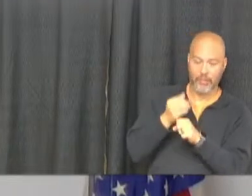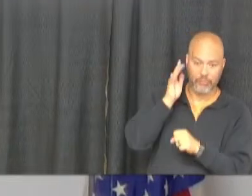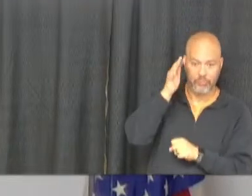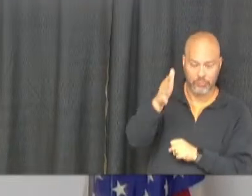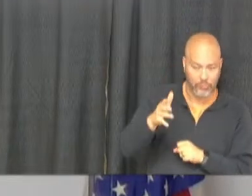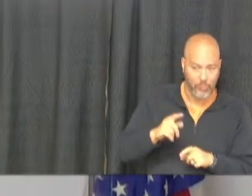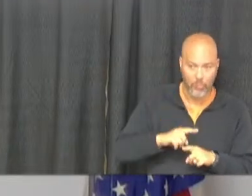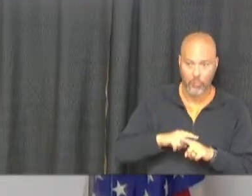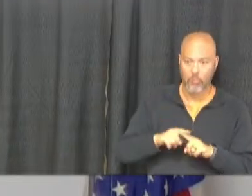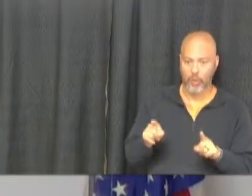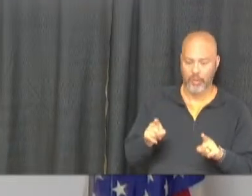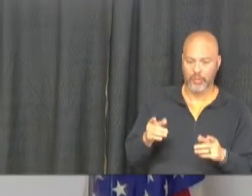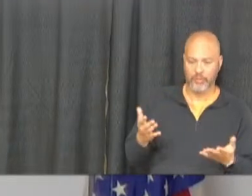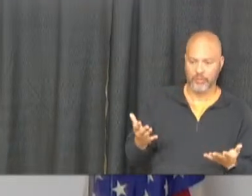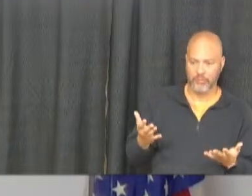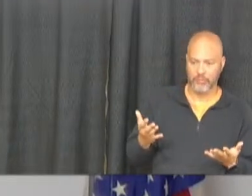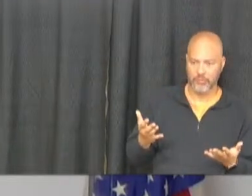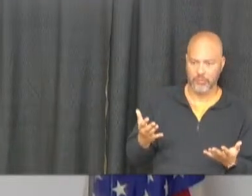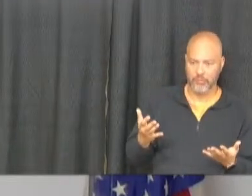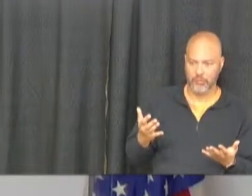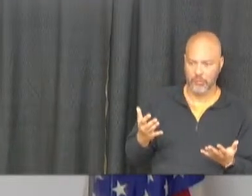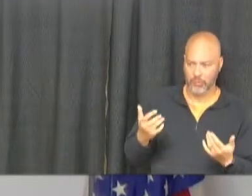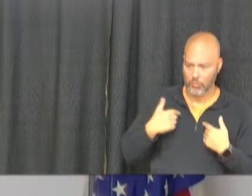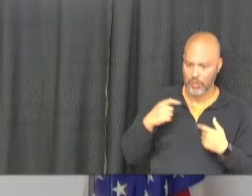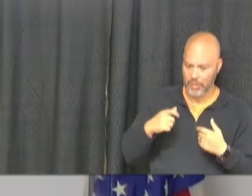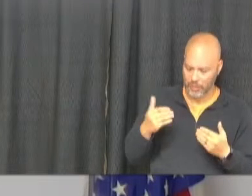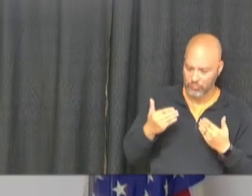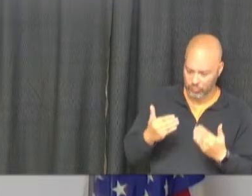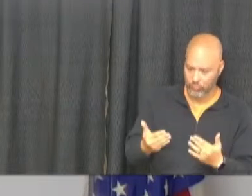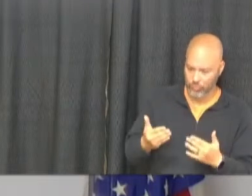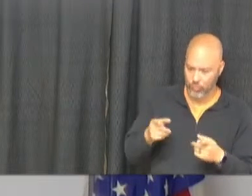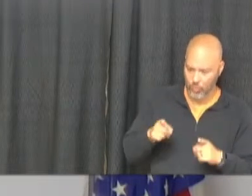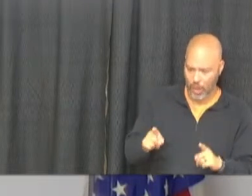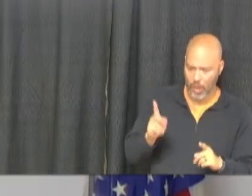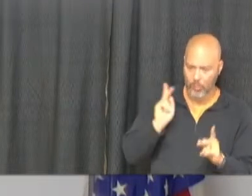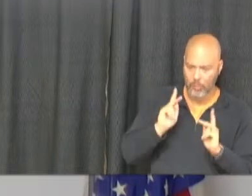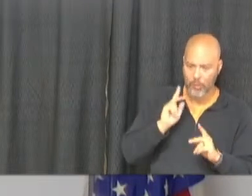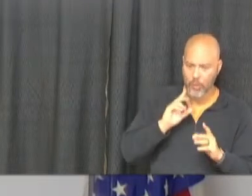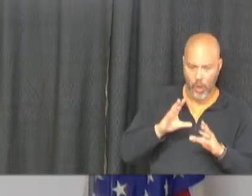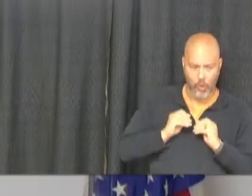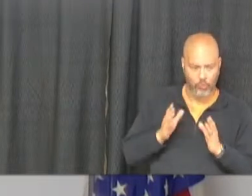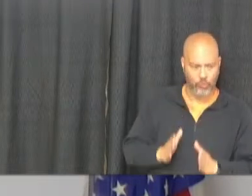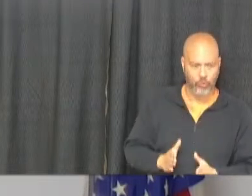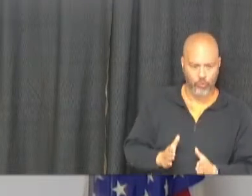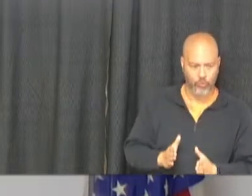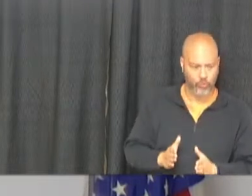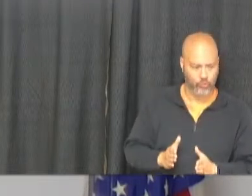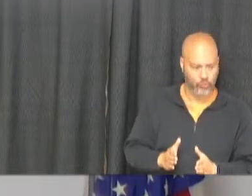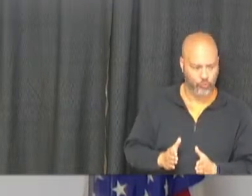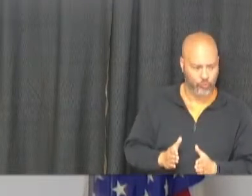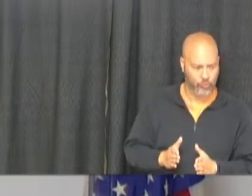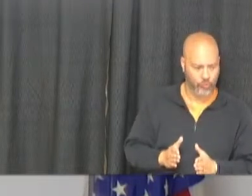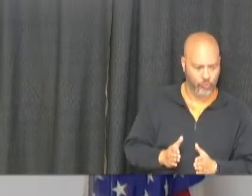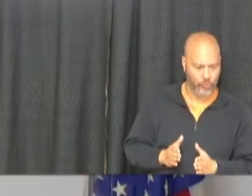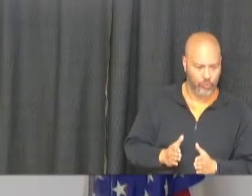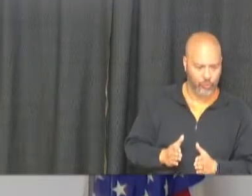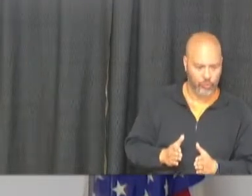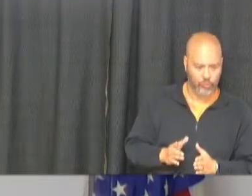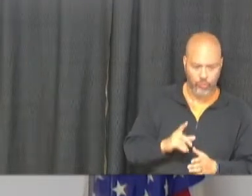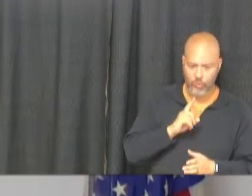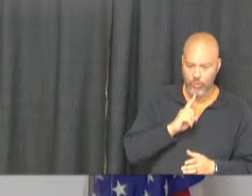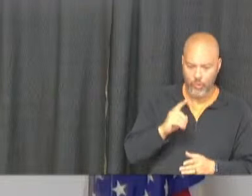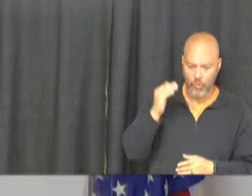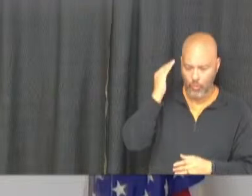but I mean, we strike while the iron's hot. The potential owners, heirs